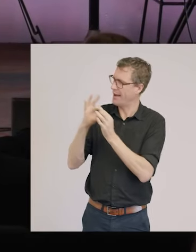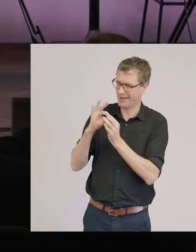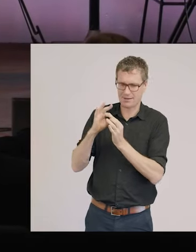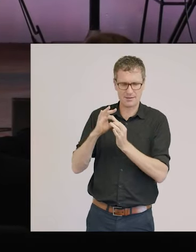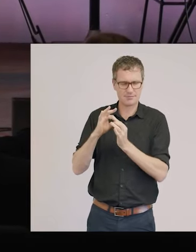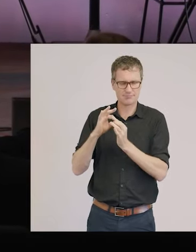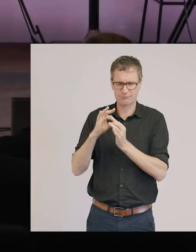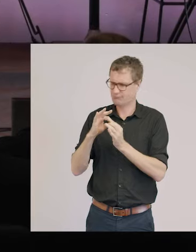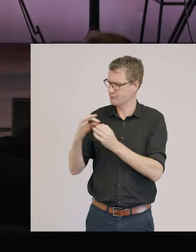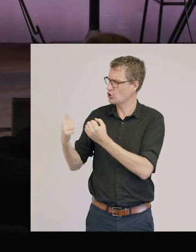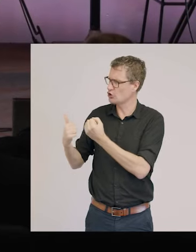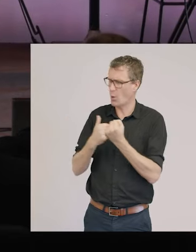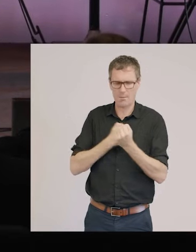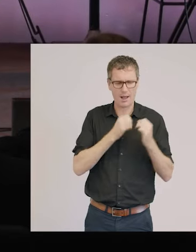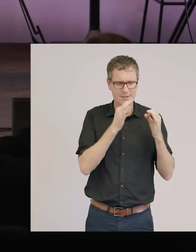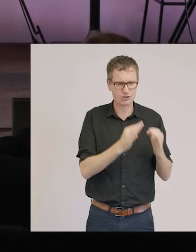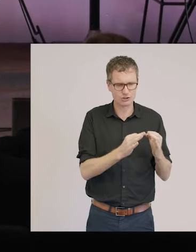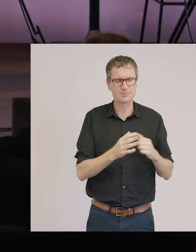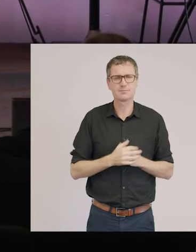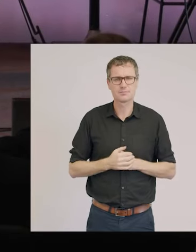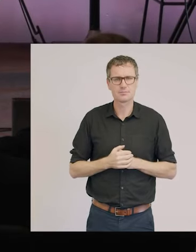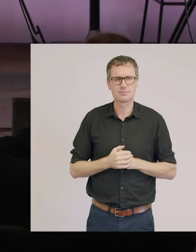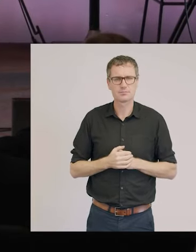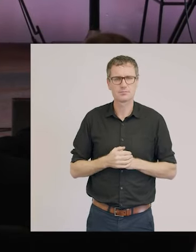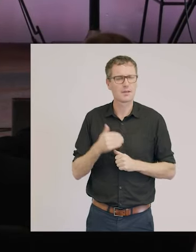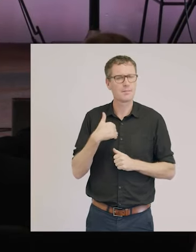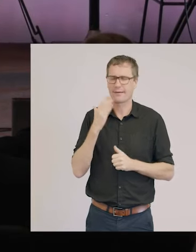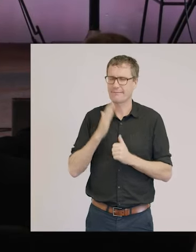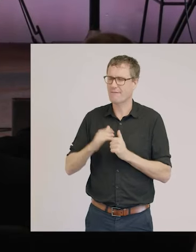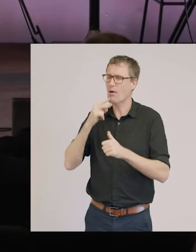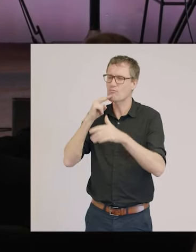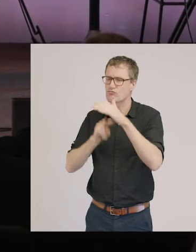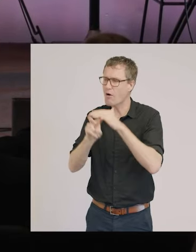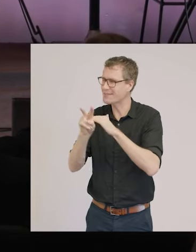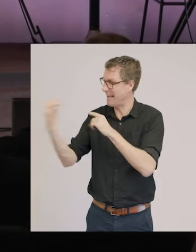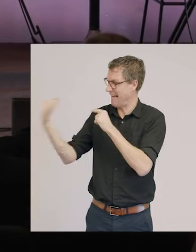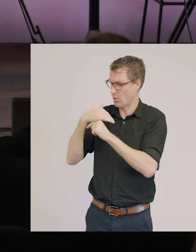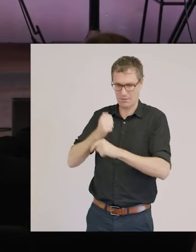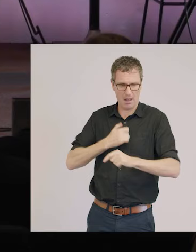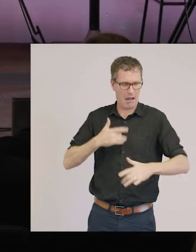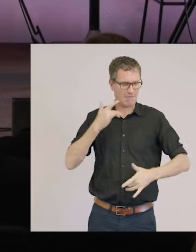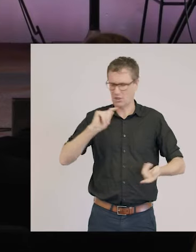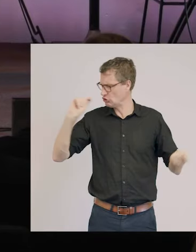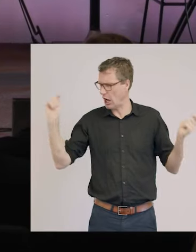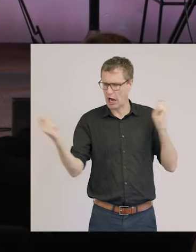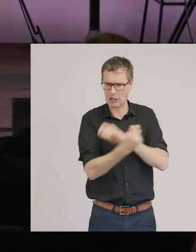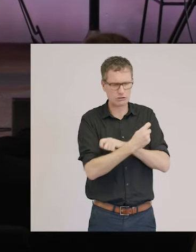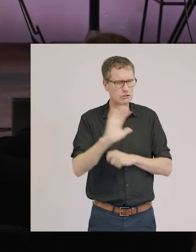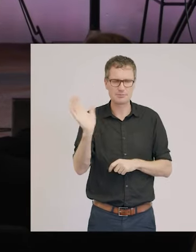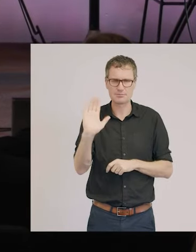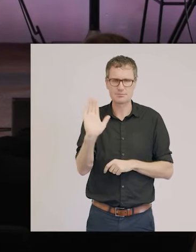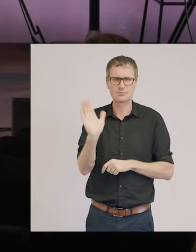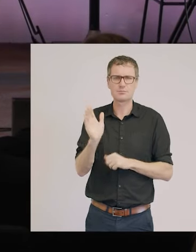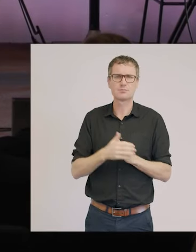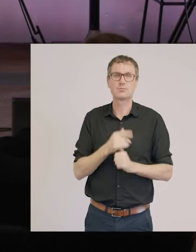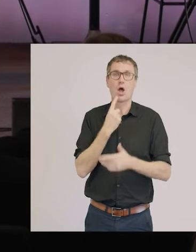right. Prophecies tend to be a confirmation. I'm never going to let a prophecy change the whole course of my life unless Jesus stands in front of me or an